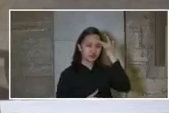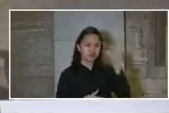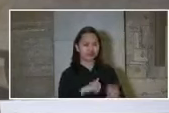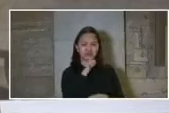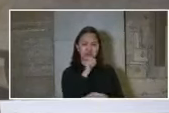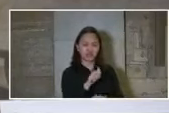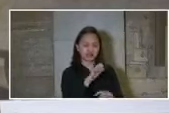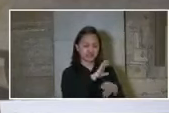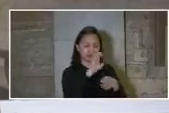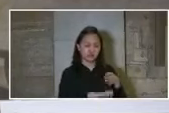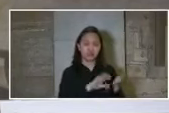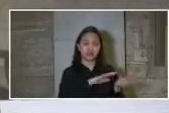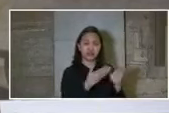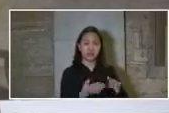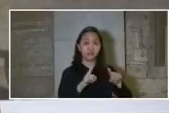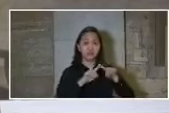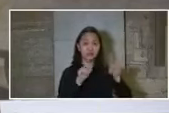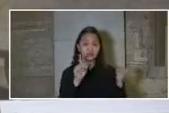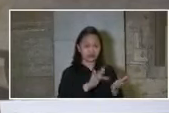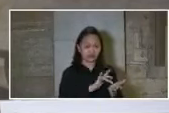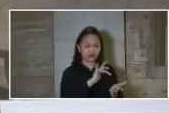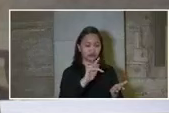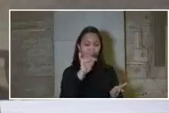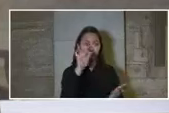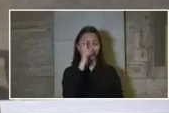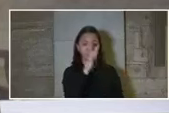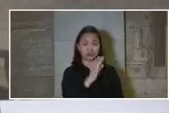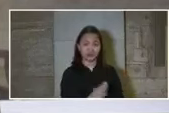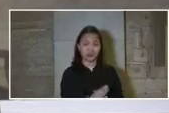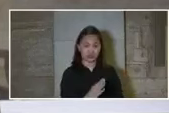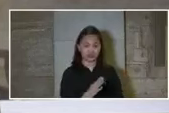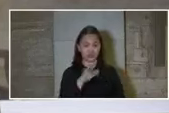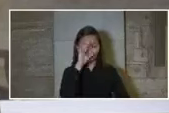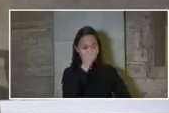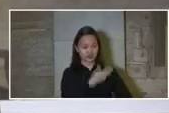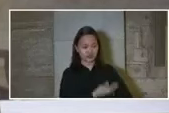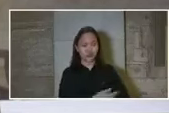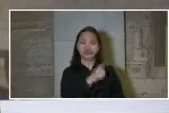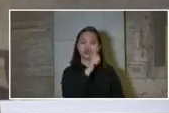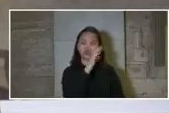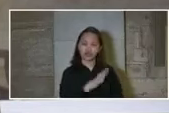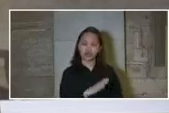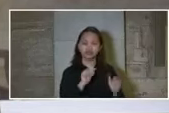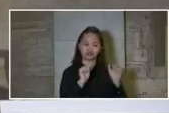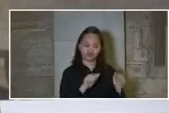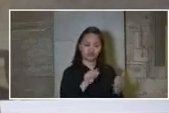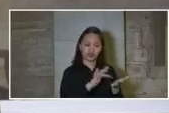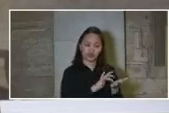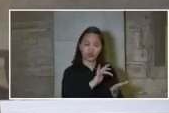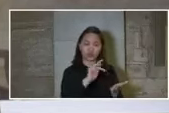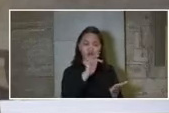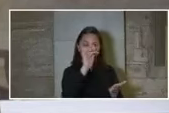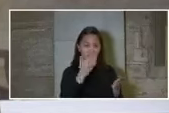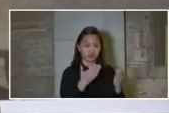death, but is for the glory of God, that the Son of God may be glorified through